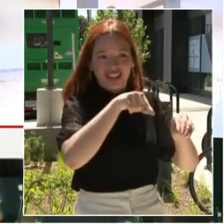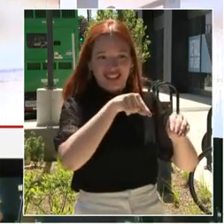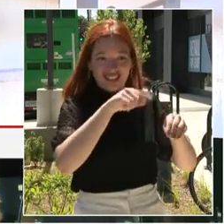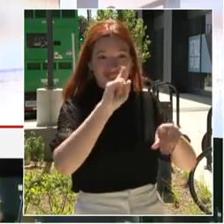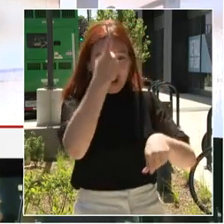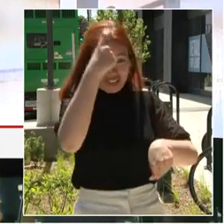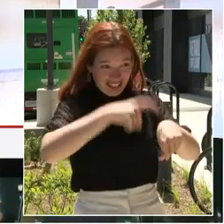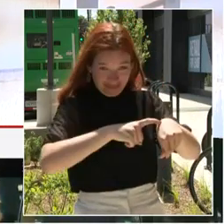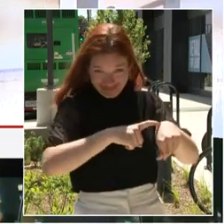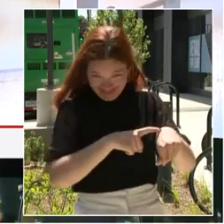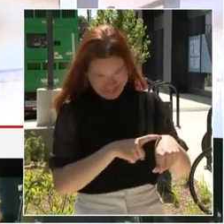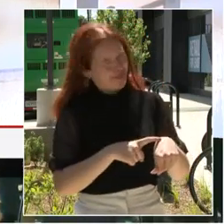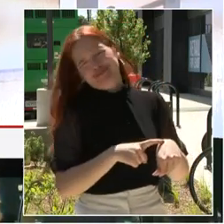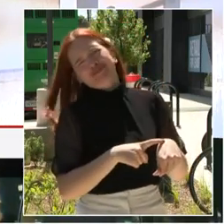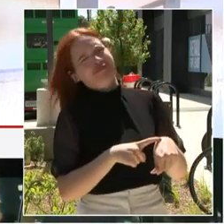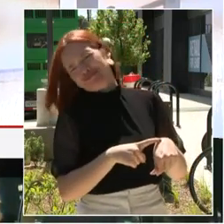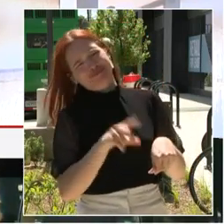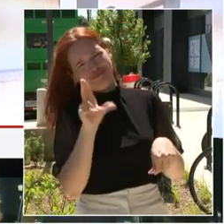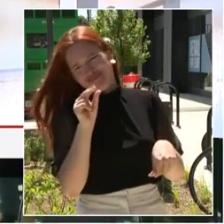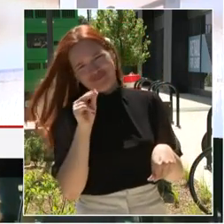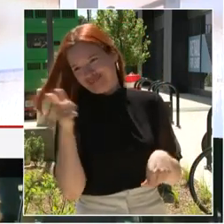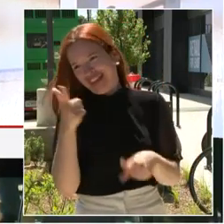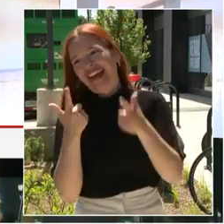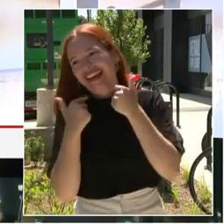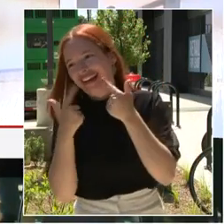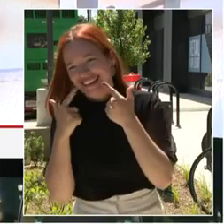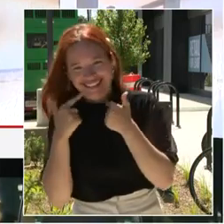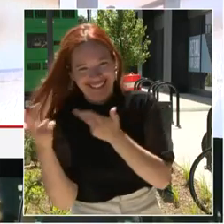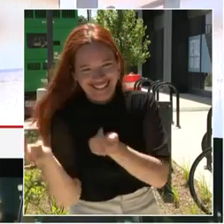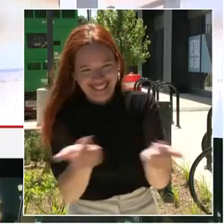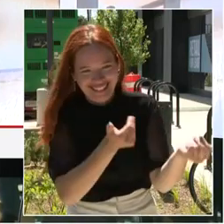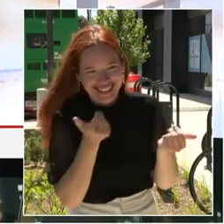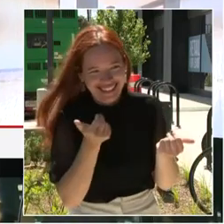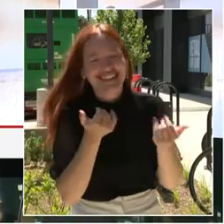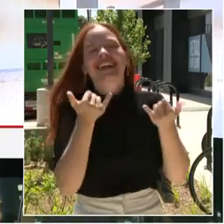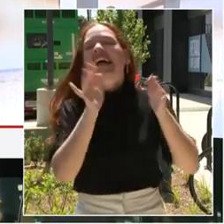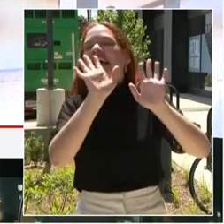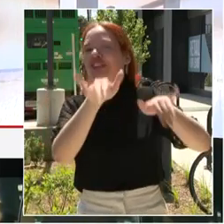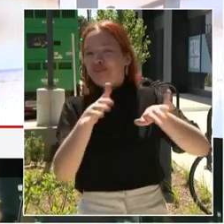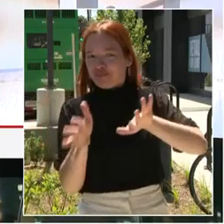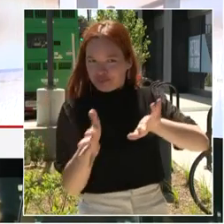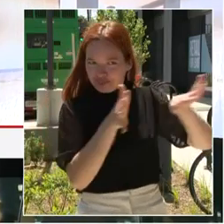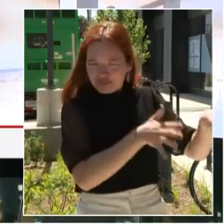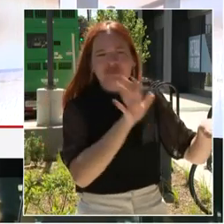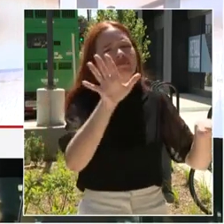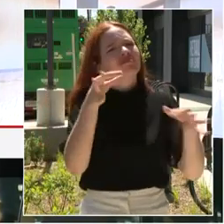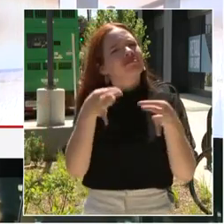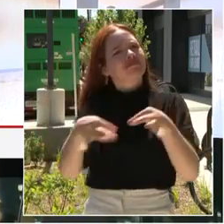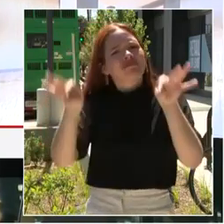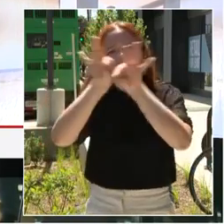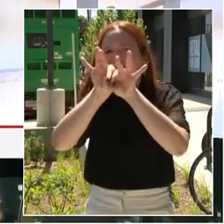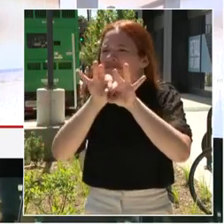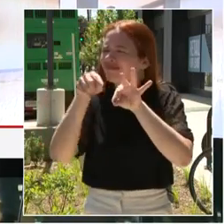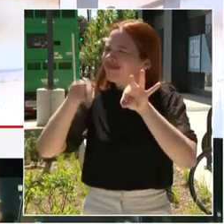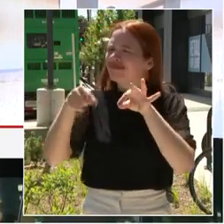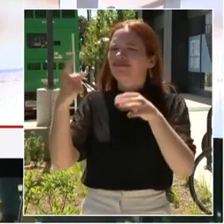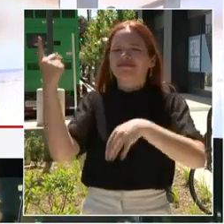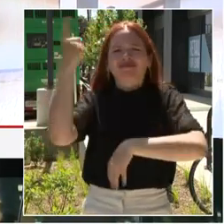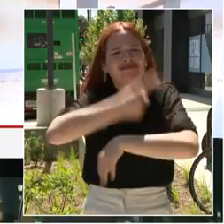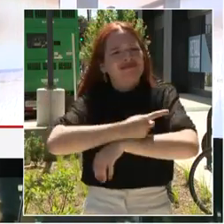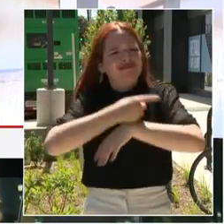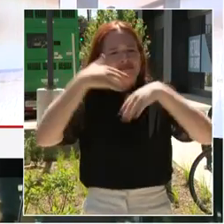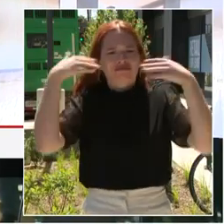That aside, today is a great day for economic development in Ward 7. We know the power that government has